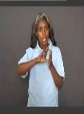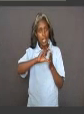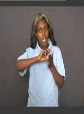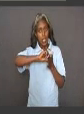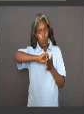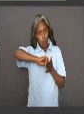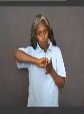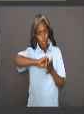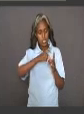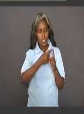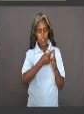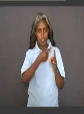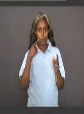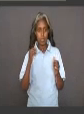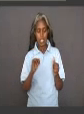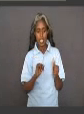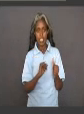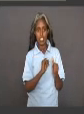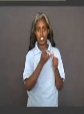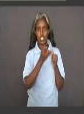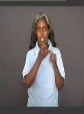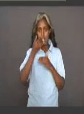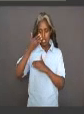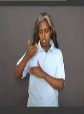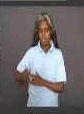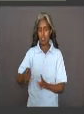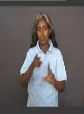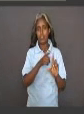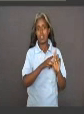counterclockwise from the initial side of the angle.